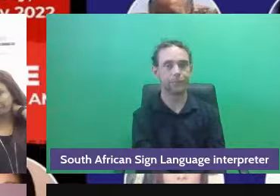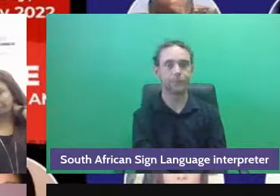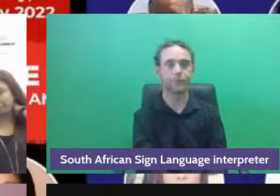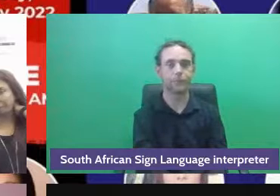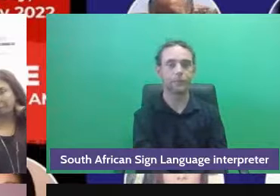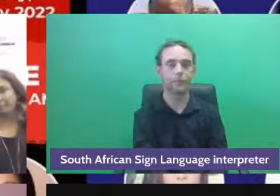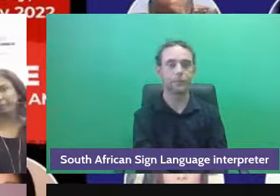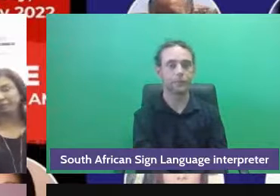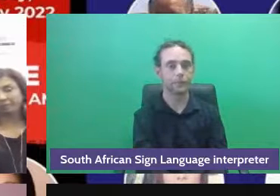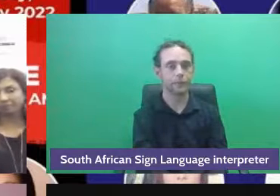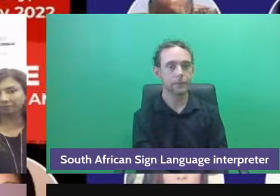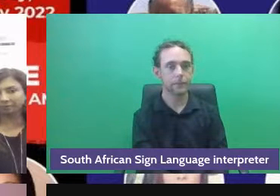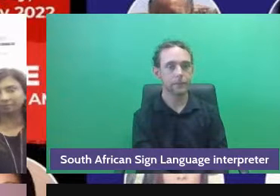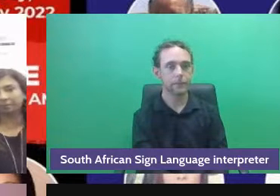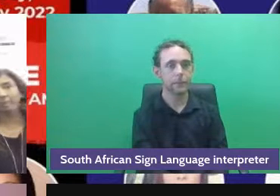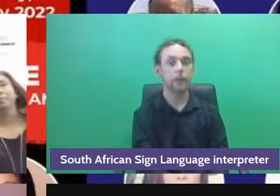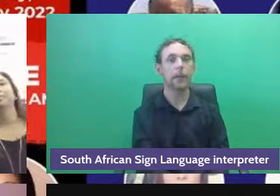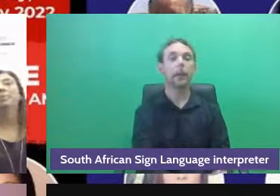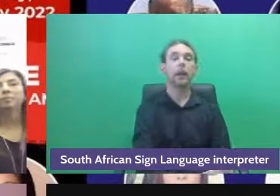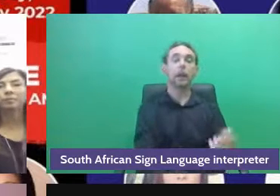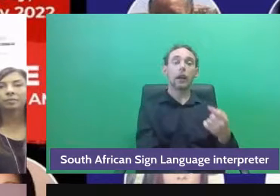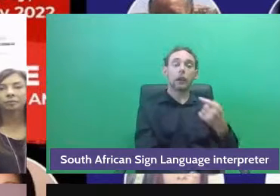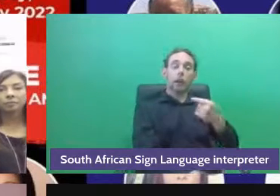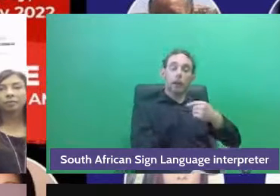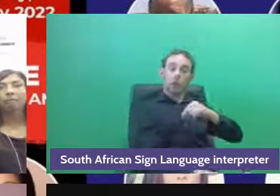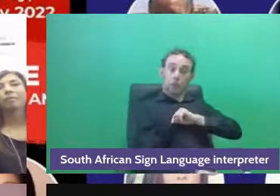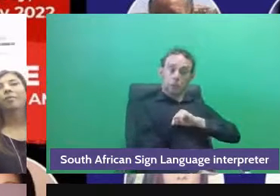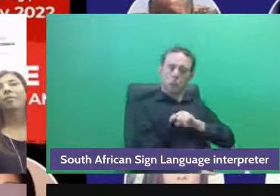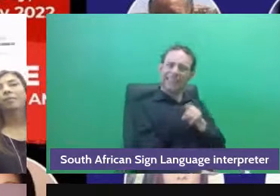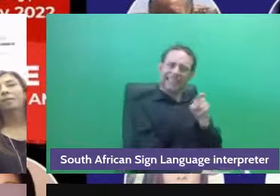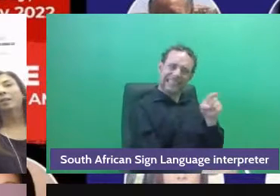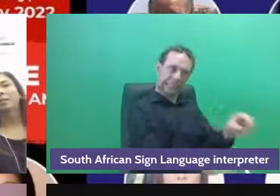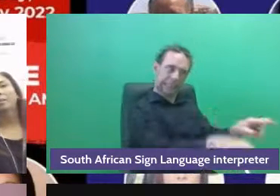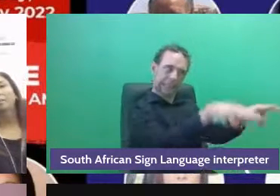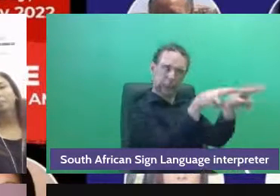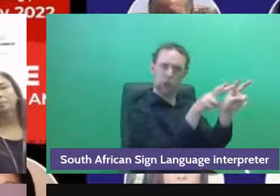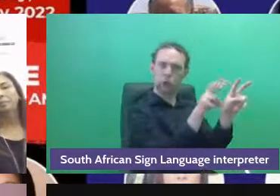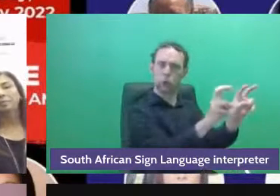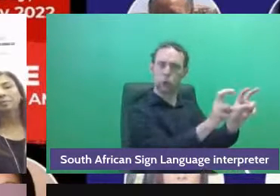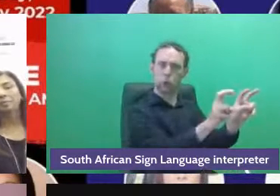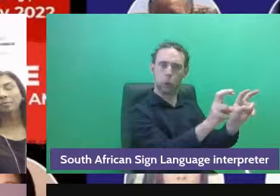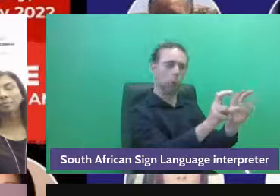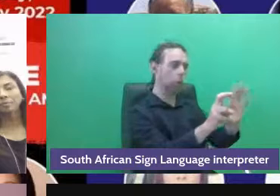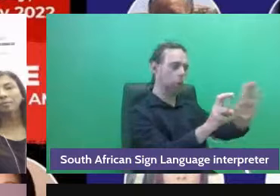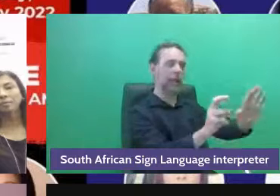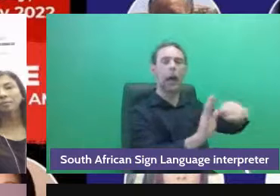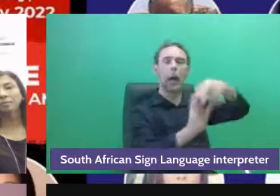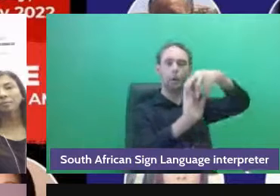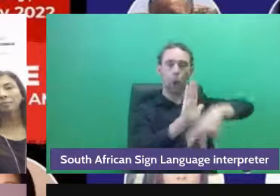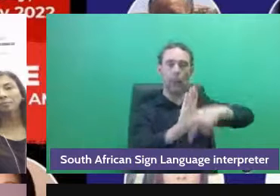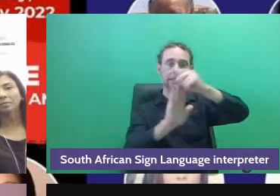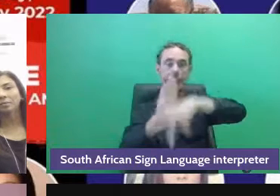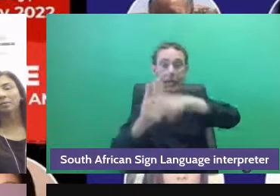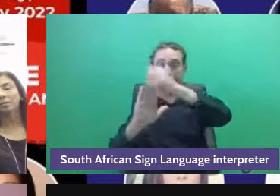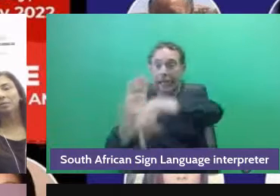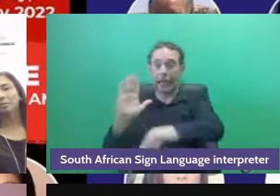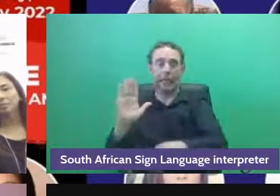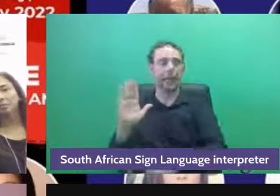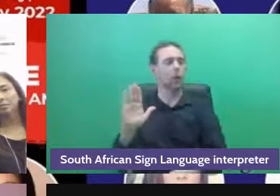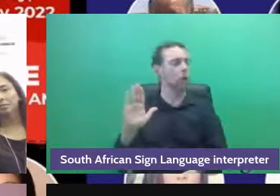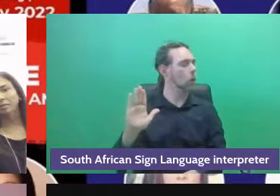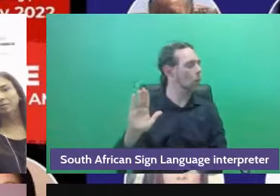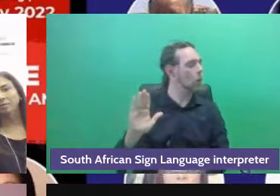When it comes to issues around policies, we need to ensure that